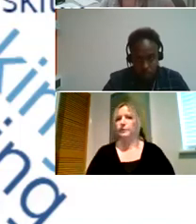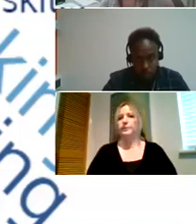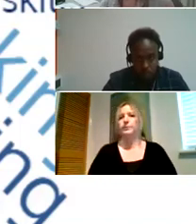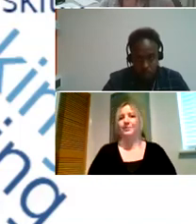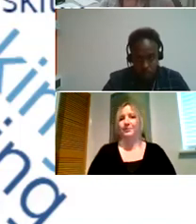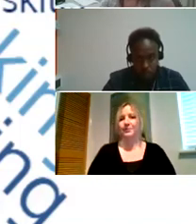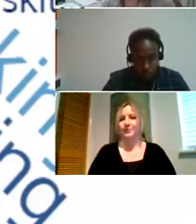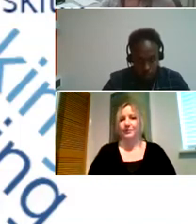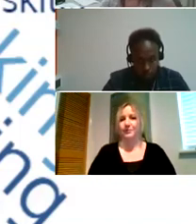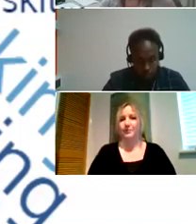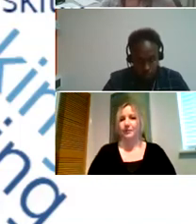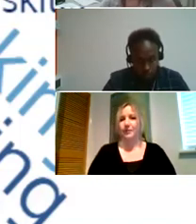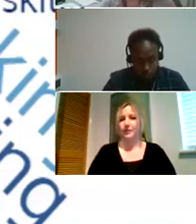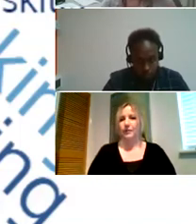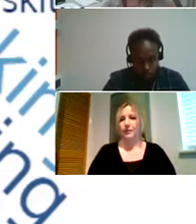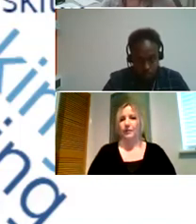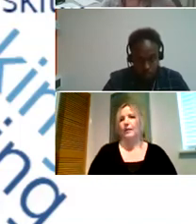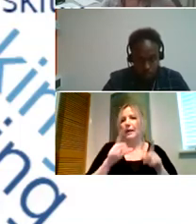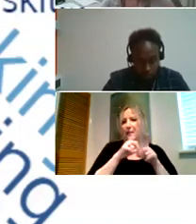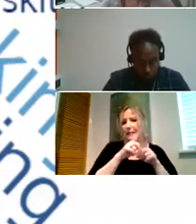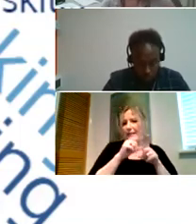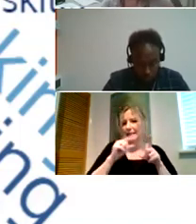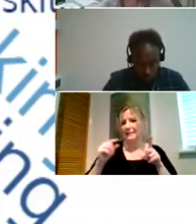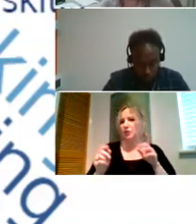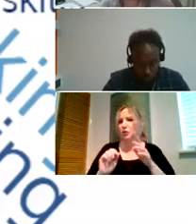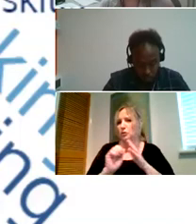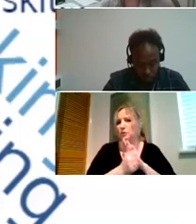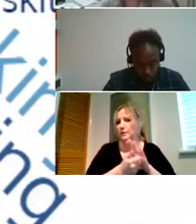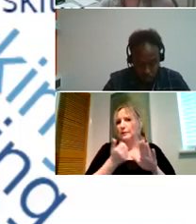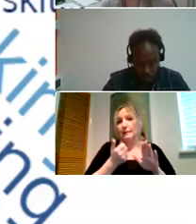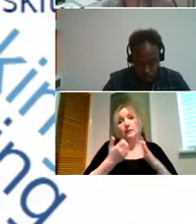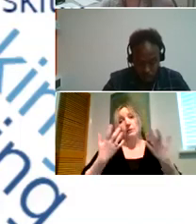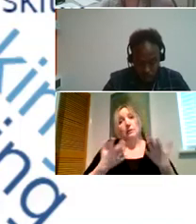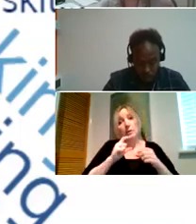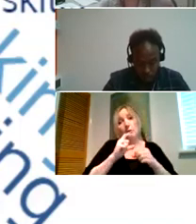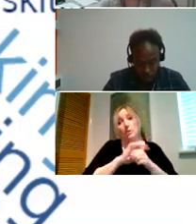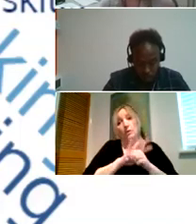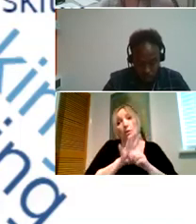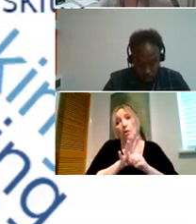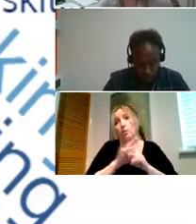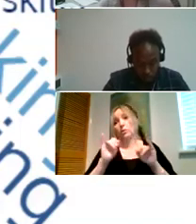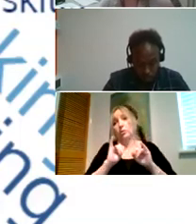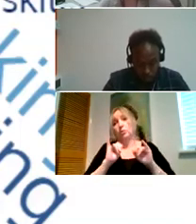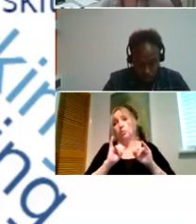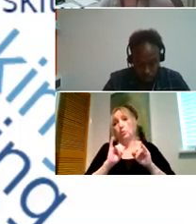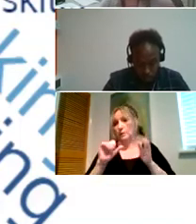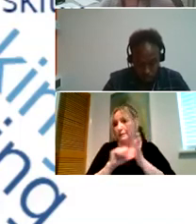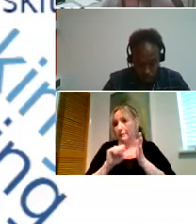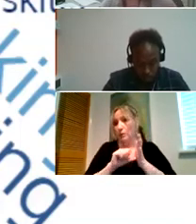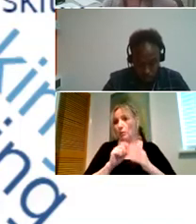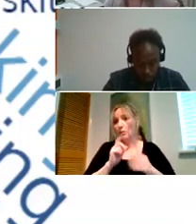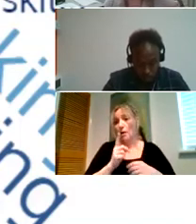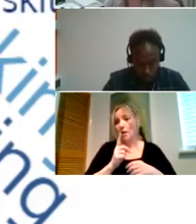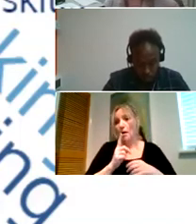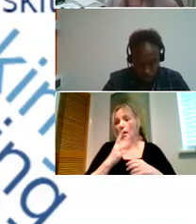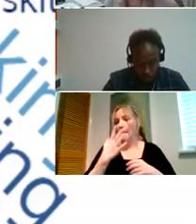With regards to digital skills, we're all going through the pandemic, and that's really helped us to develop our